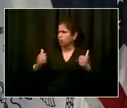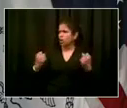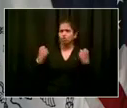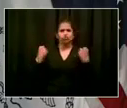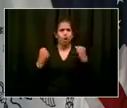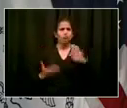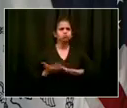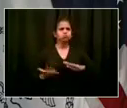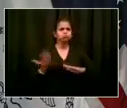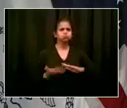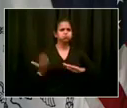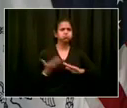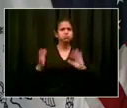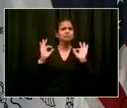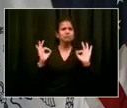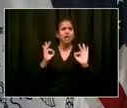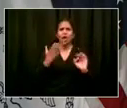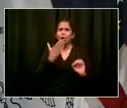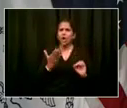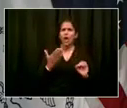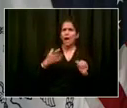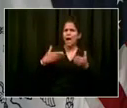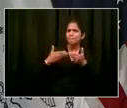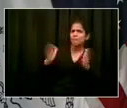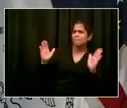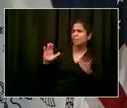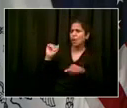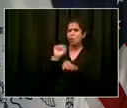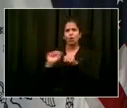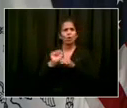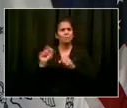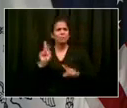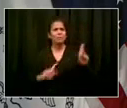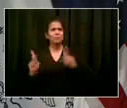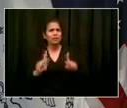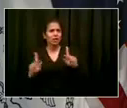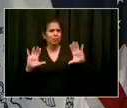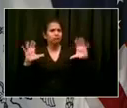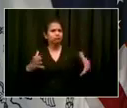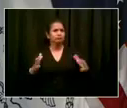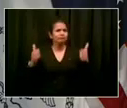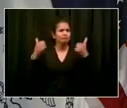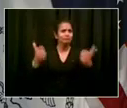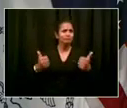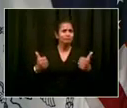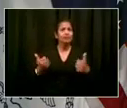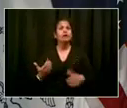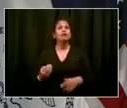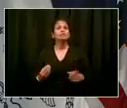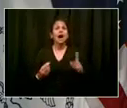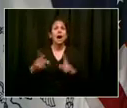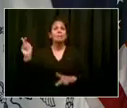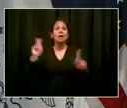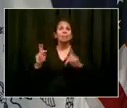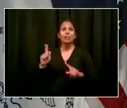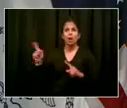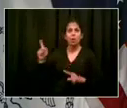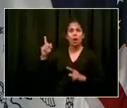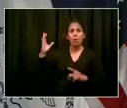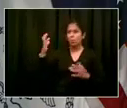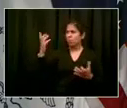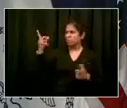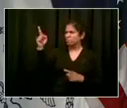The notion of wanting to continue to cut back the public workforce, that is austerity thinking. That is